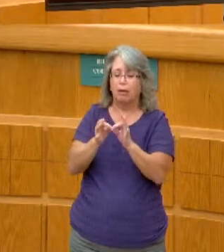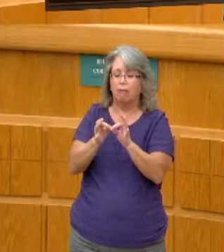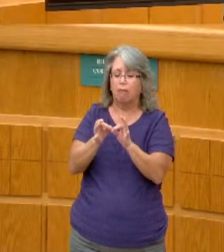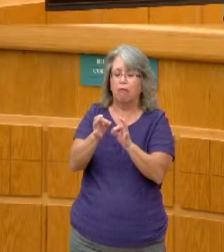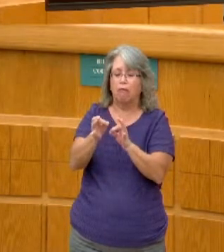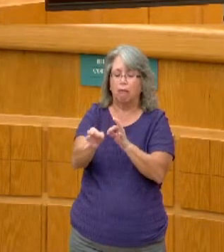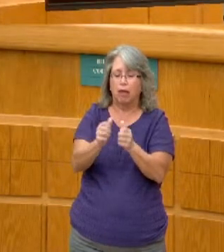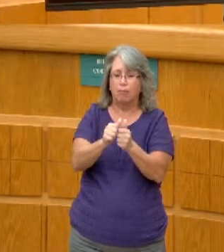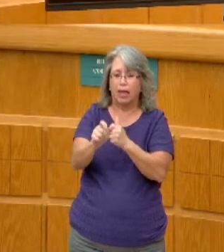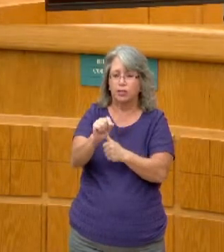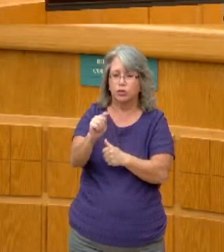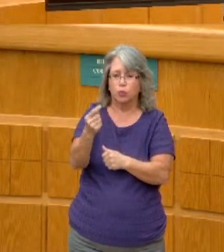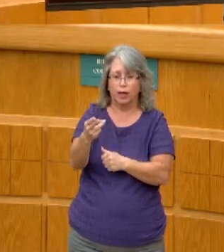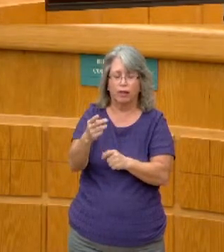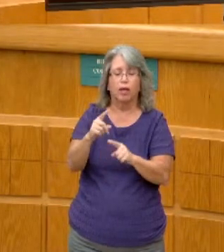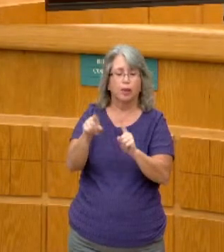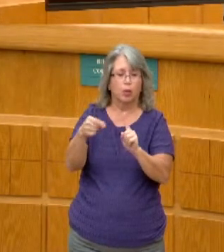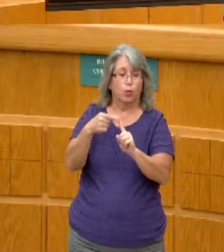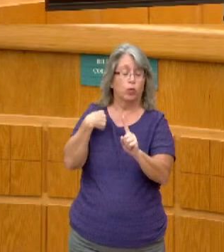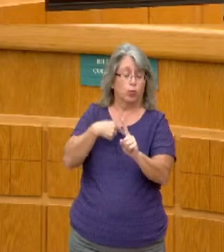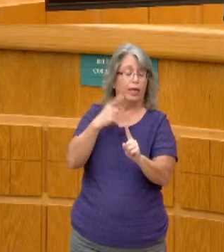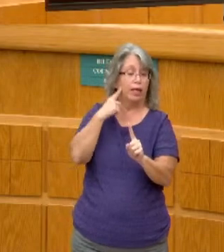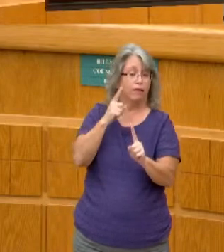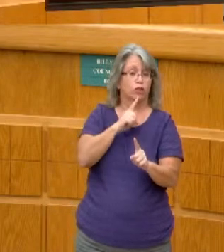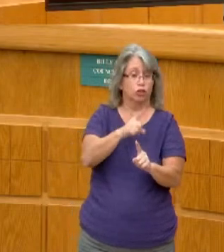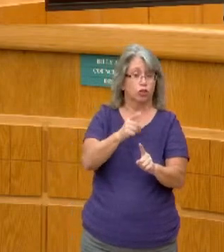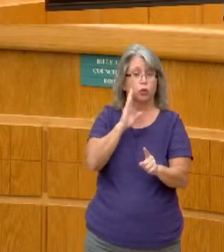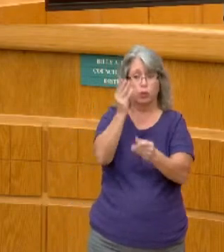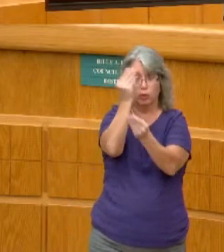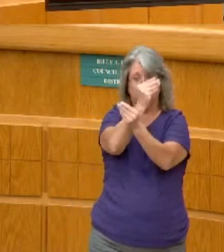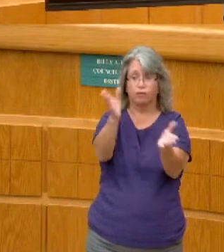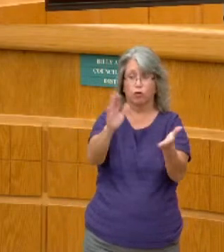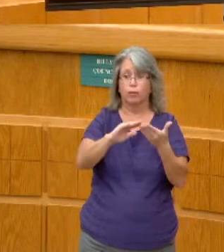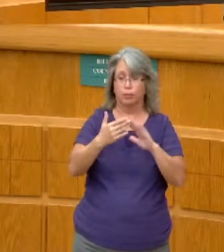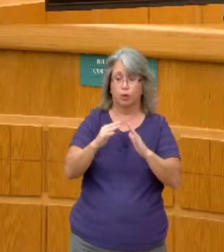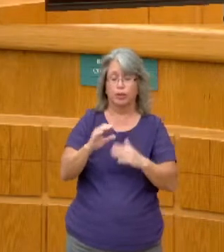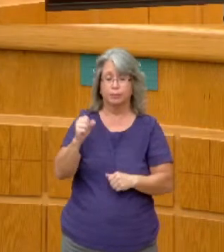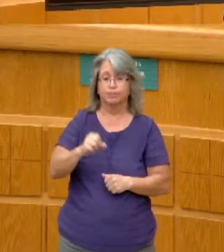pass that information on to the community.